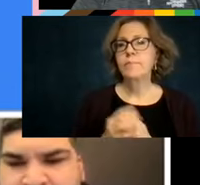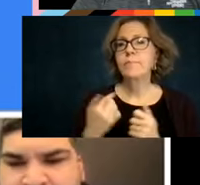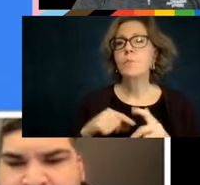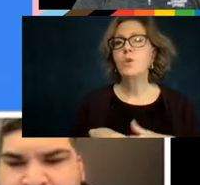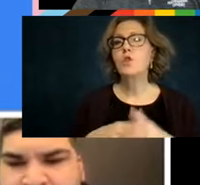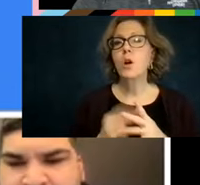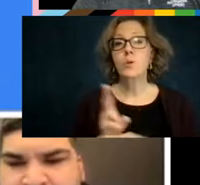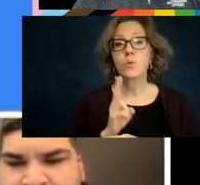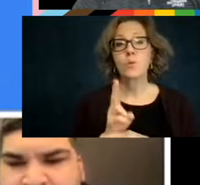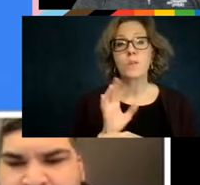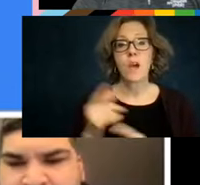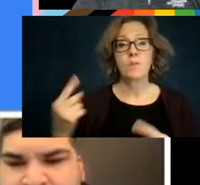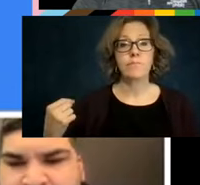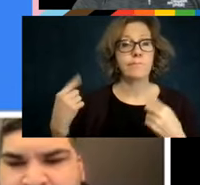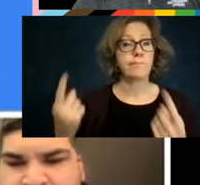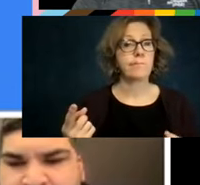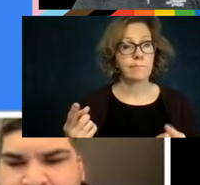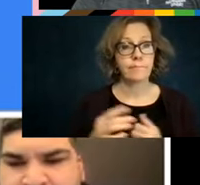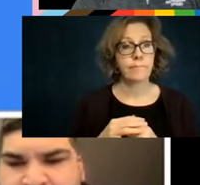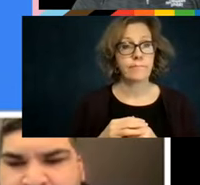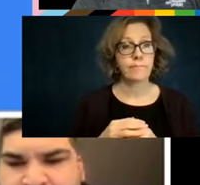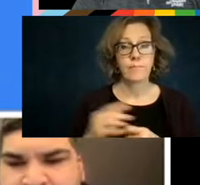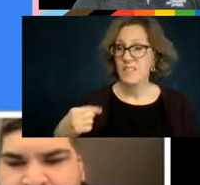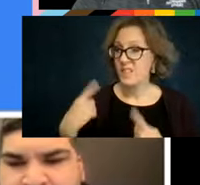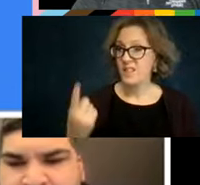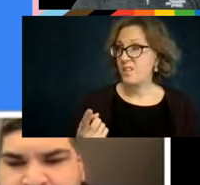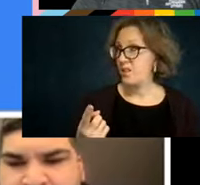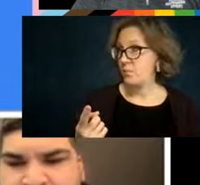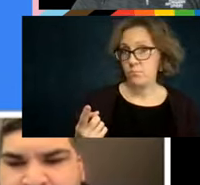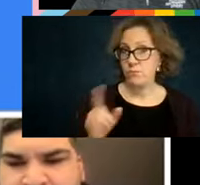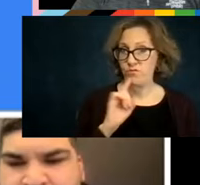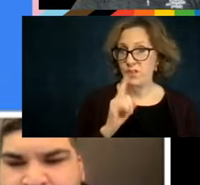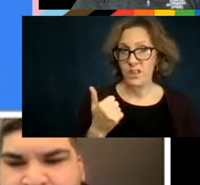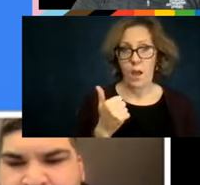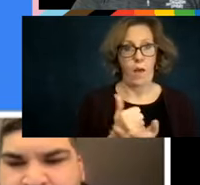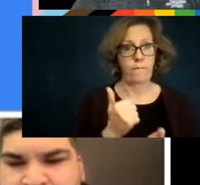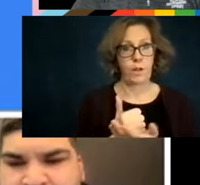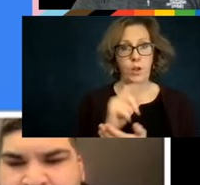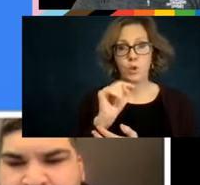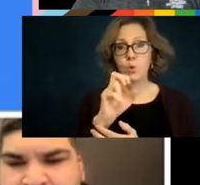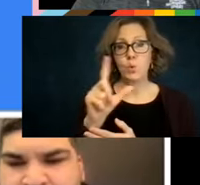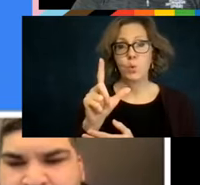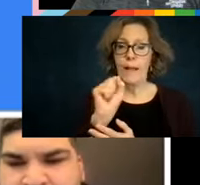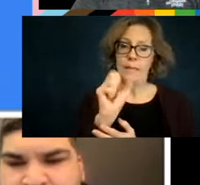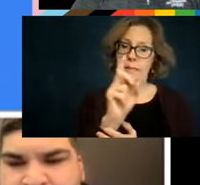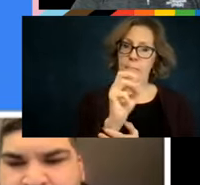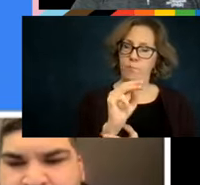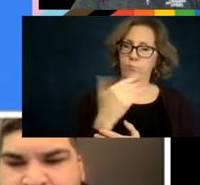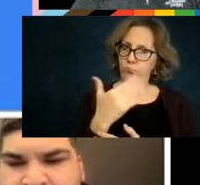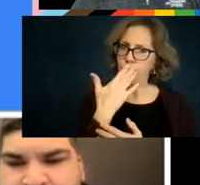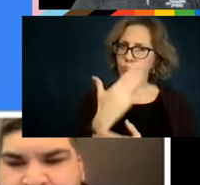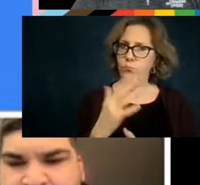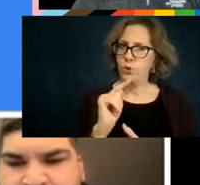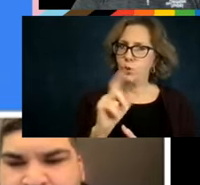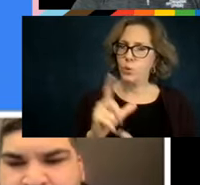ever since. And ever since then, it's been a very, very helpful tool to have. So if